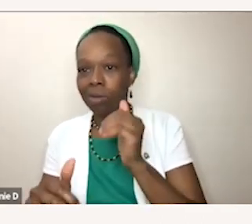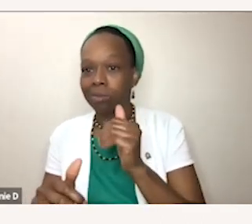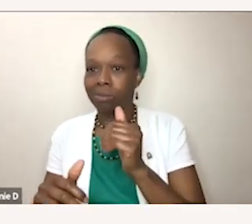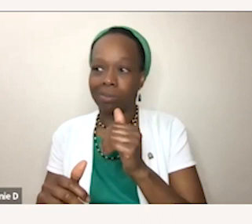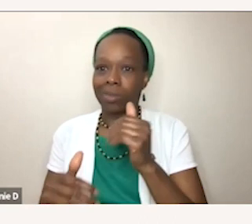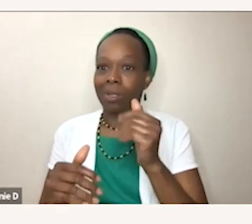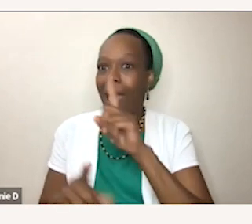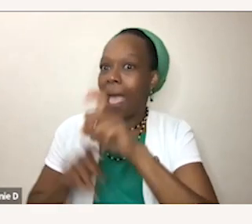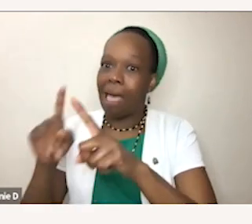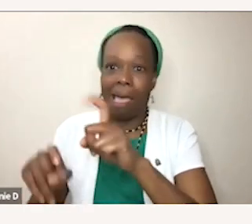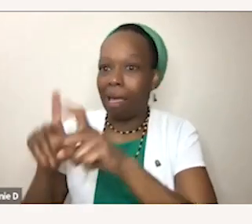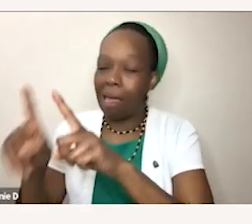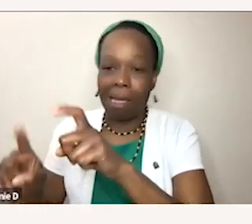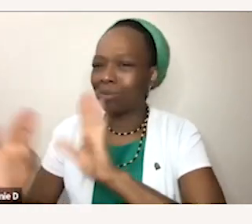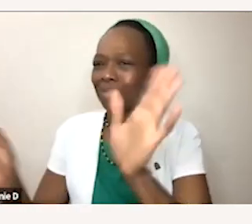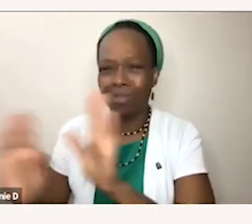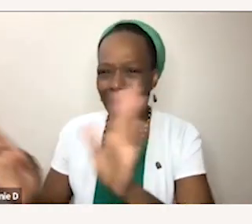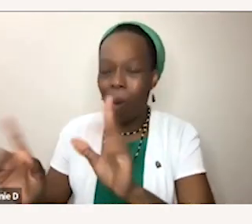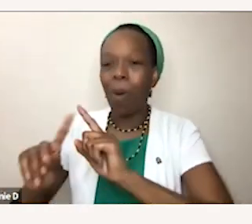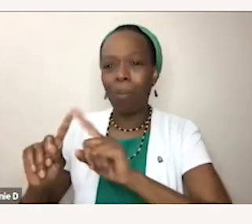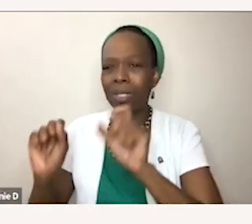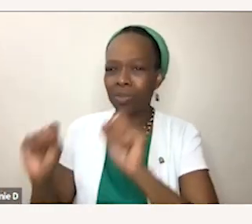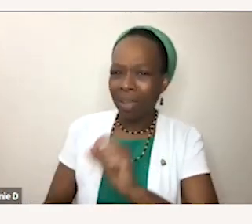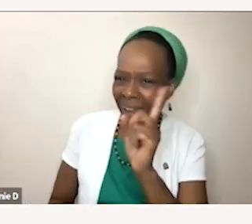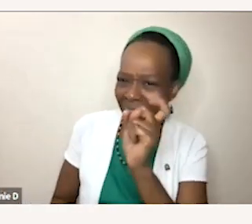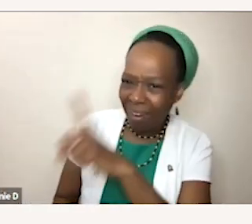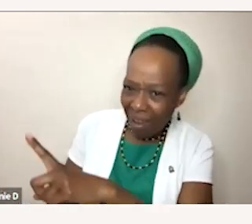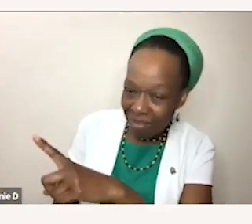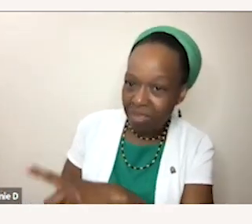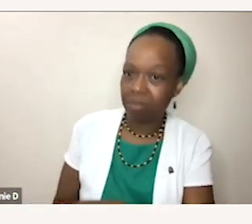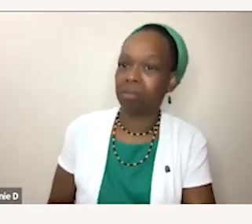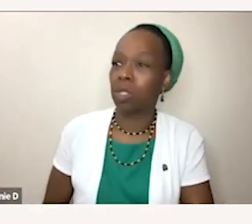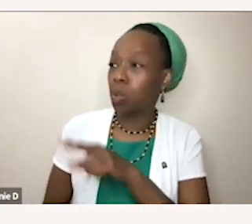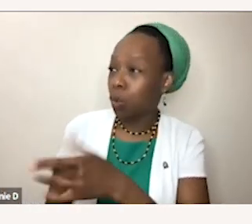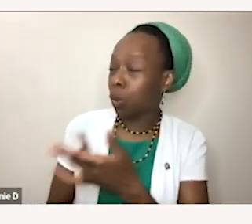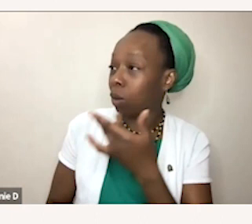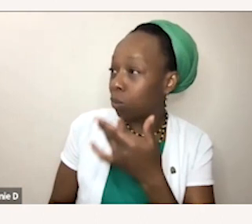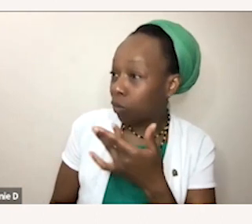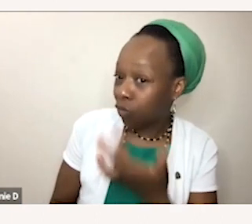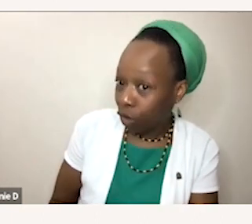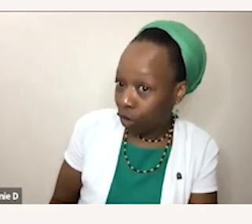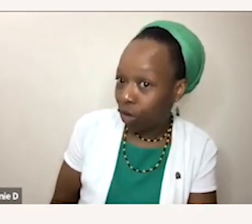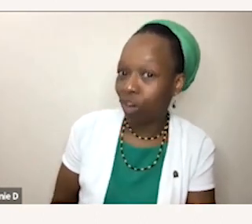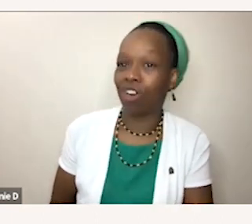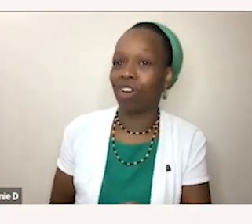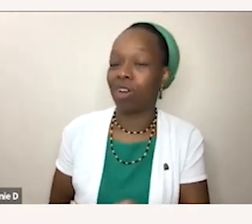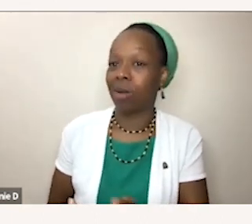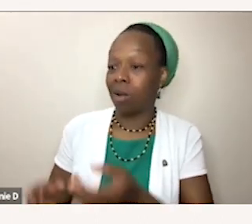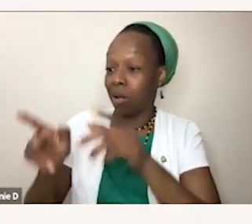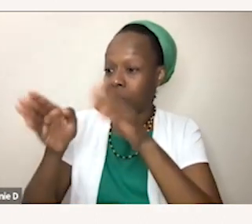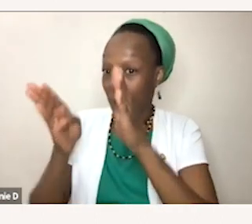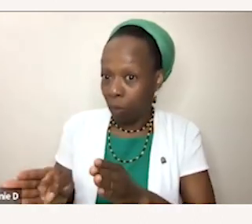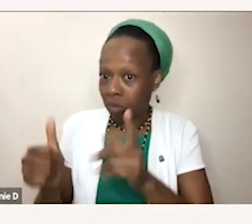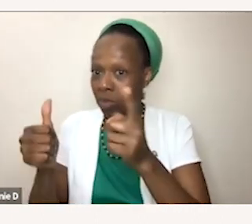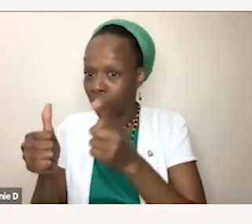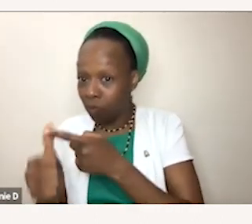disabled people whatever question might strike someone's fancy. Pretty big distinction